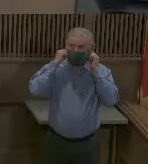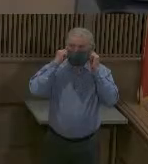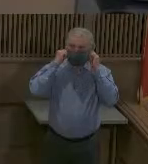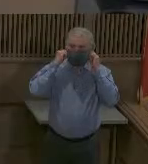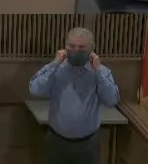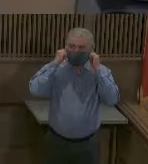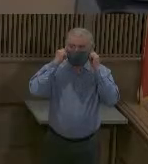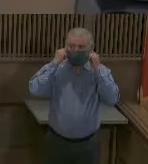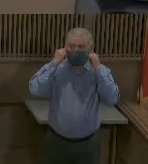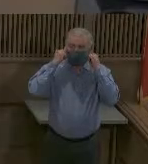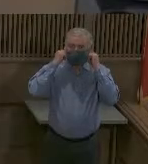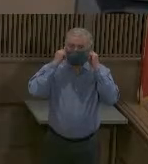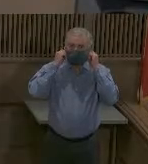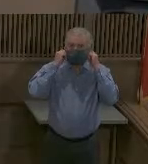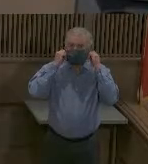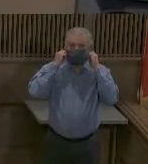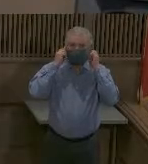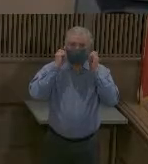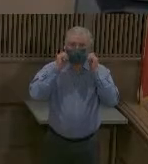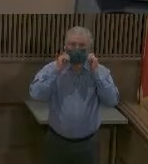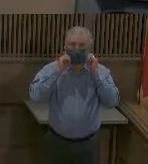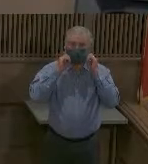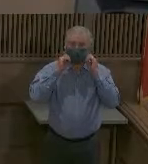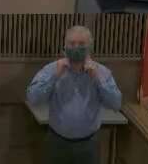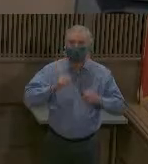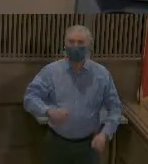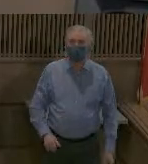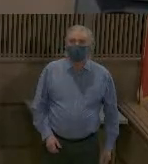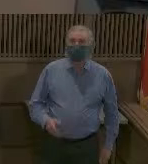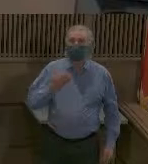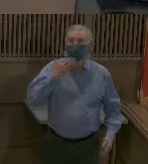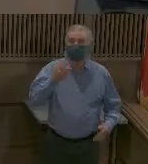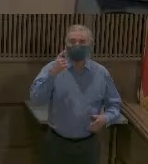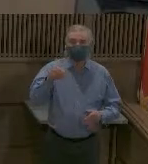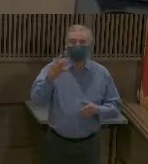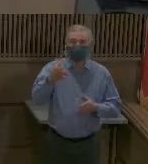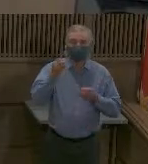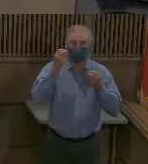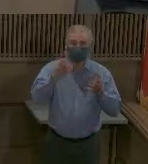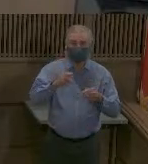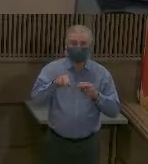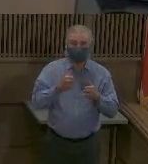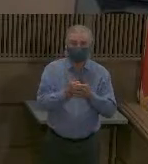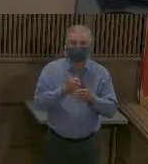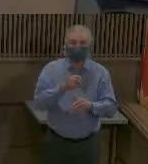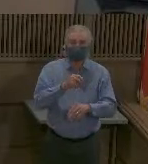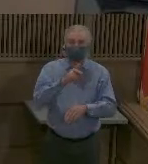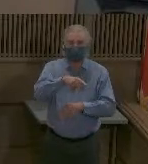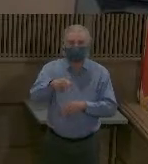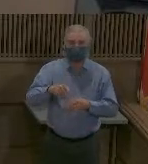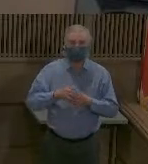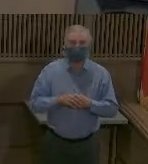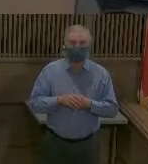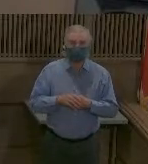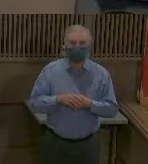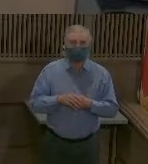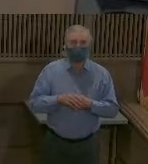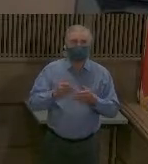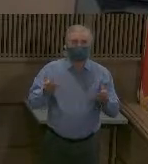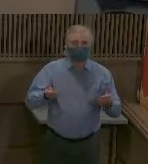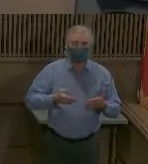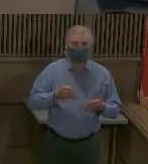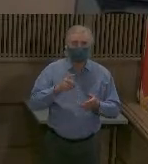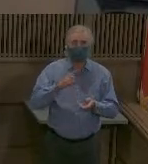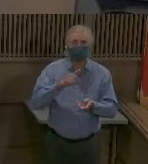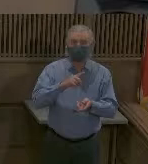Thank you for your update from Phoebe Putnam Memorial Hospital. It's always very informative. And again, welcome, Dr.